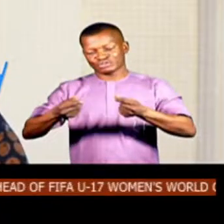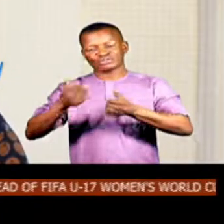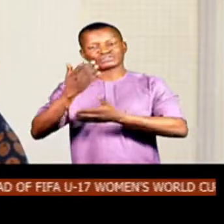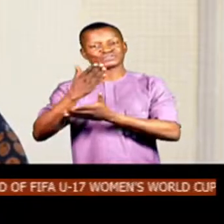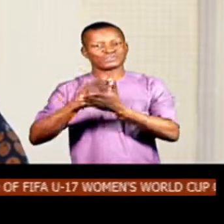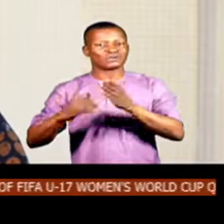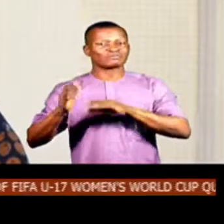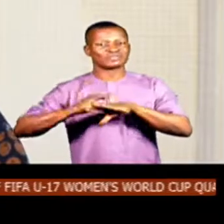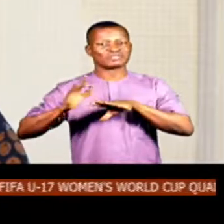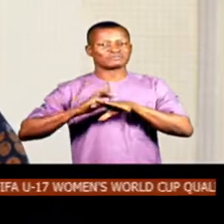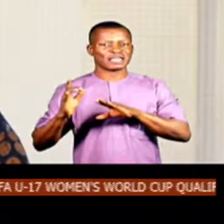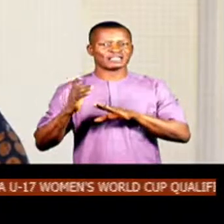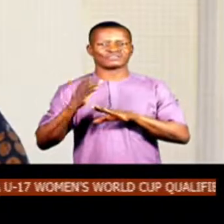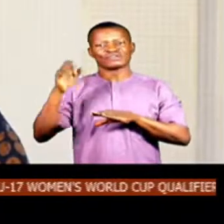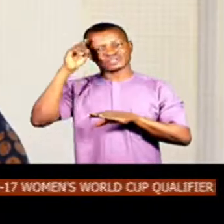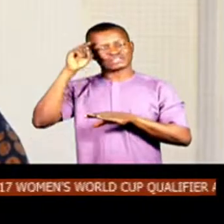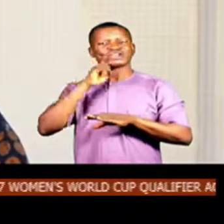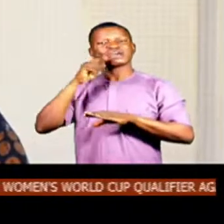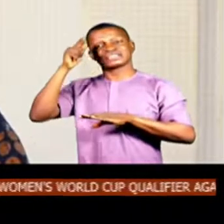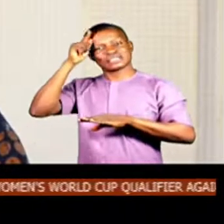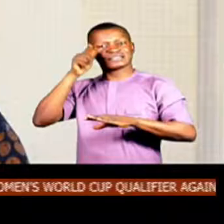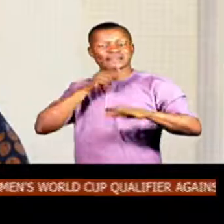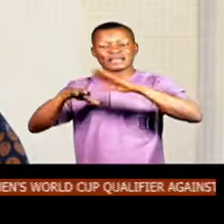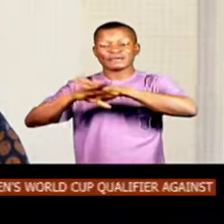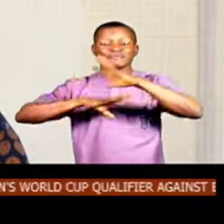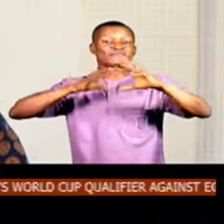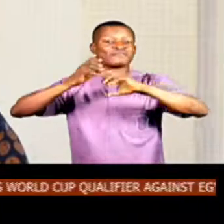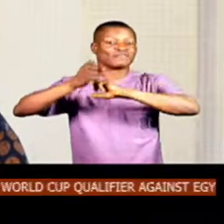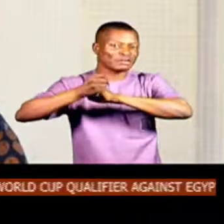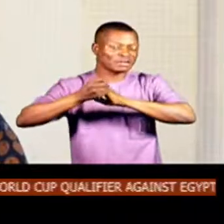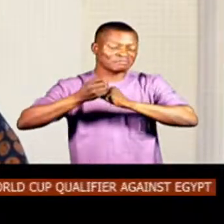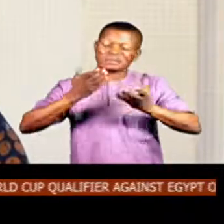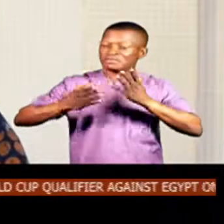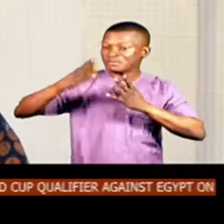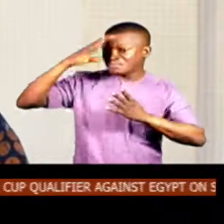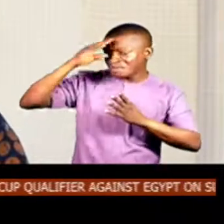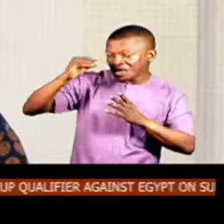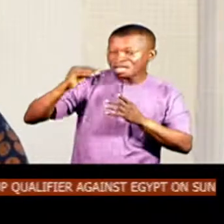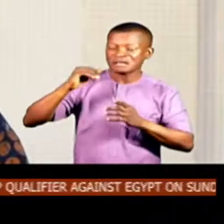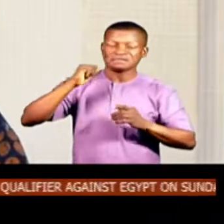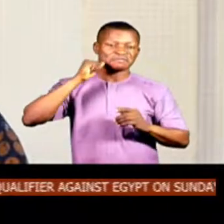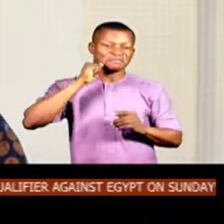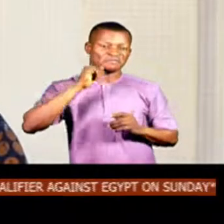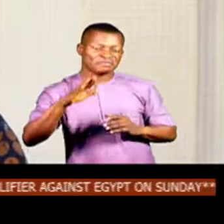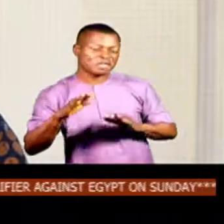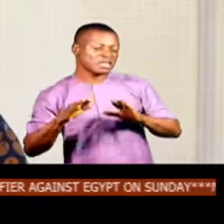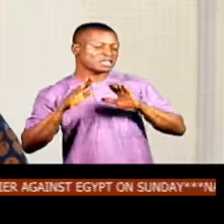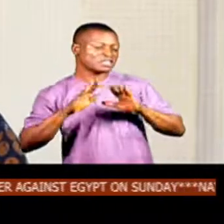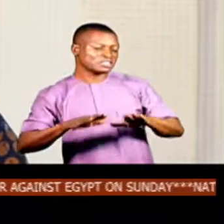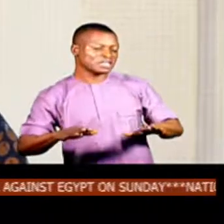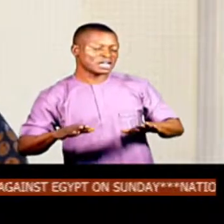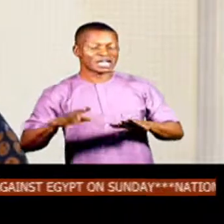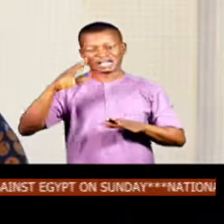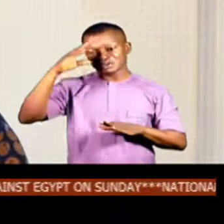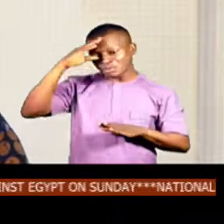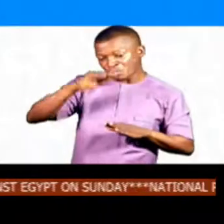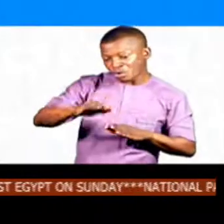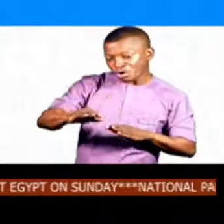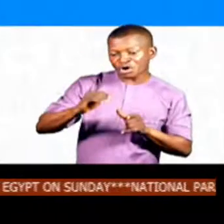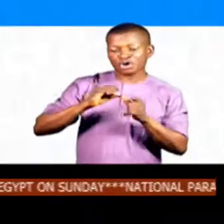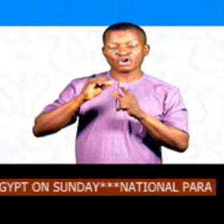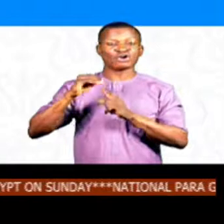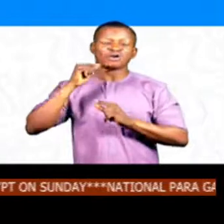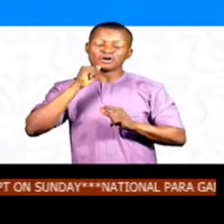support services for survivors of sexual and gender-based violence, whether male, female, or child, boy or